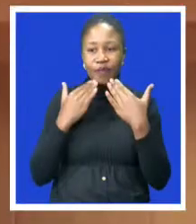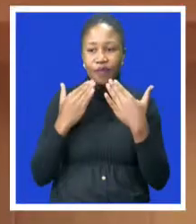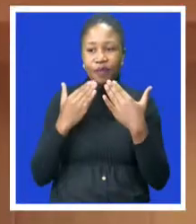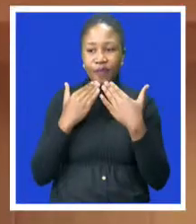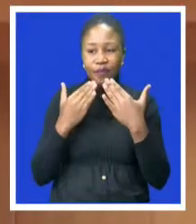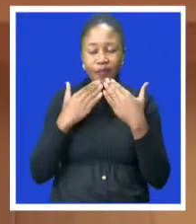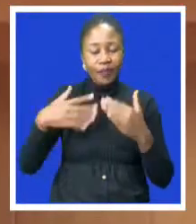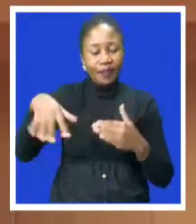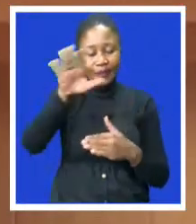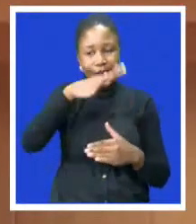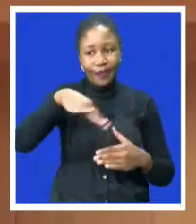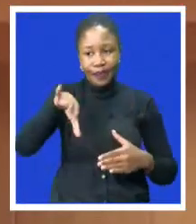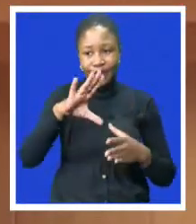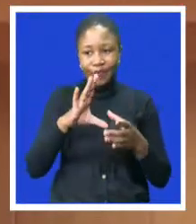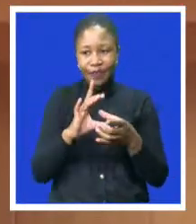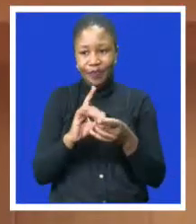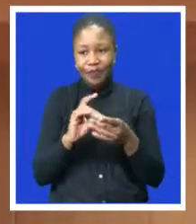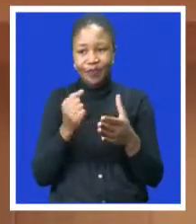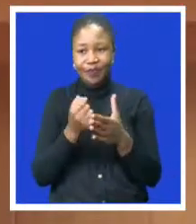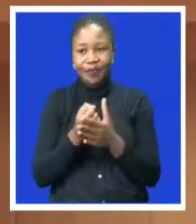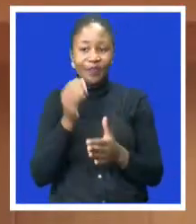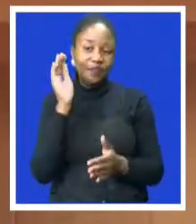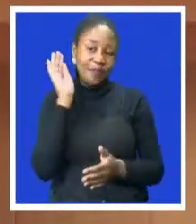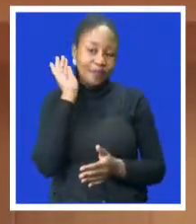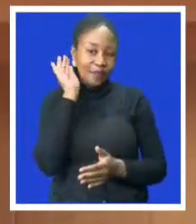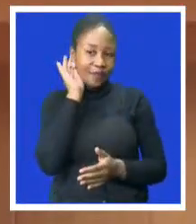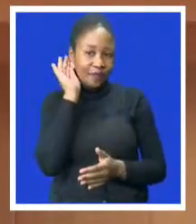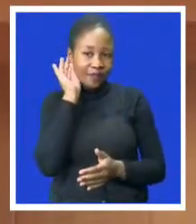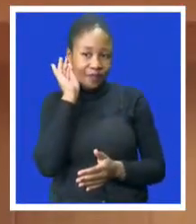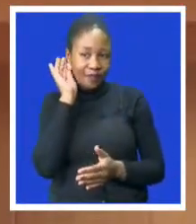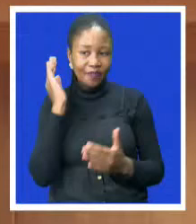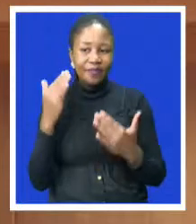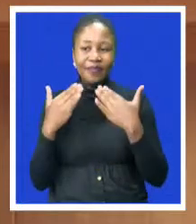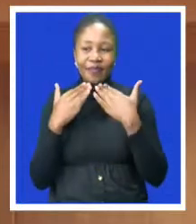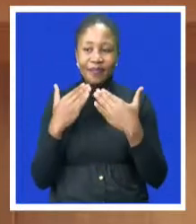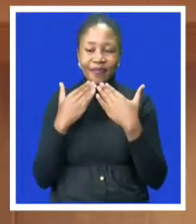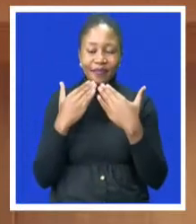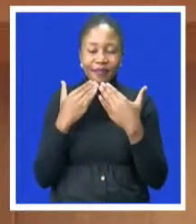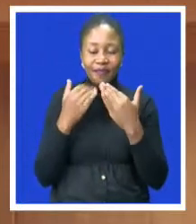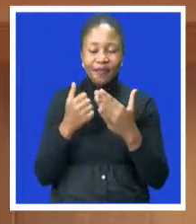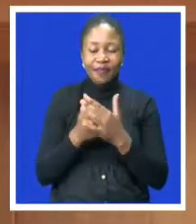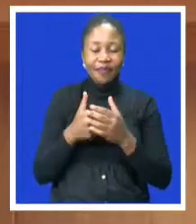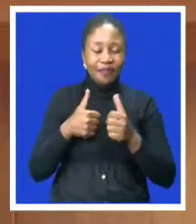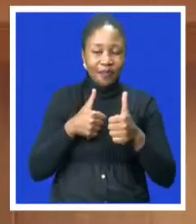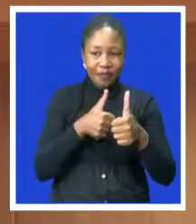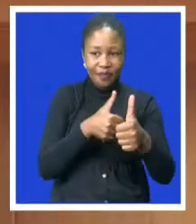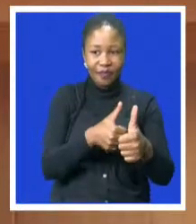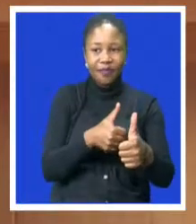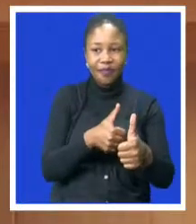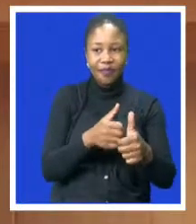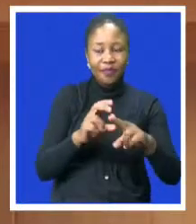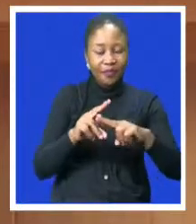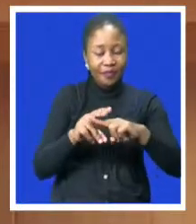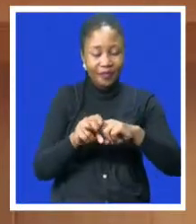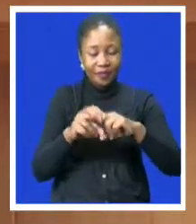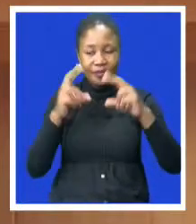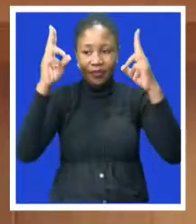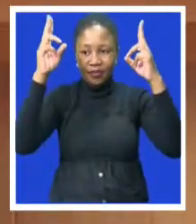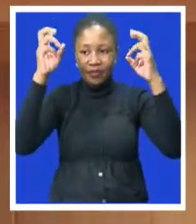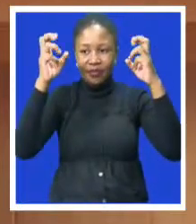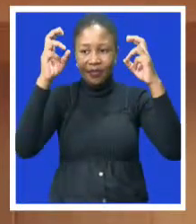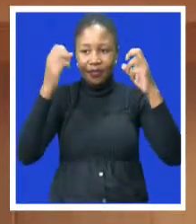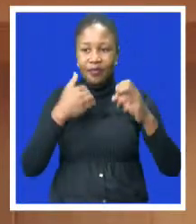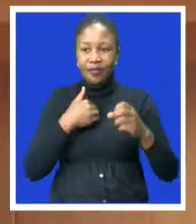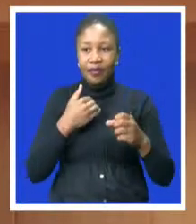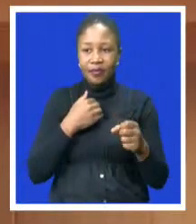listening. Thank you so much for following. I will be coming in our next lesson. But before I go, let's just